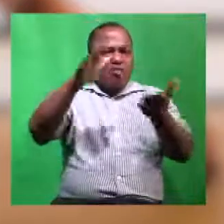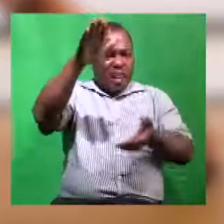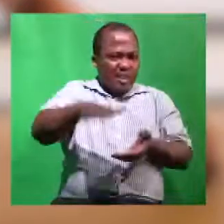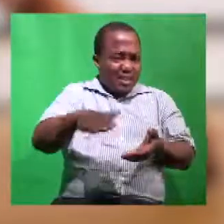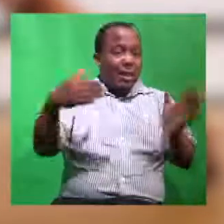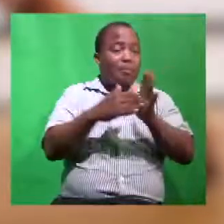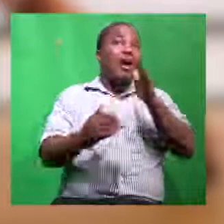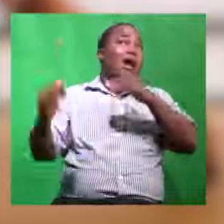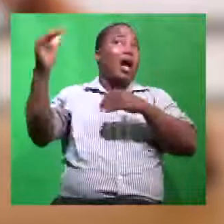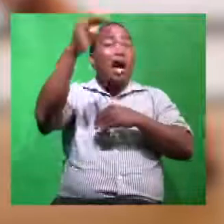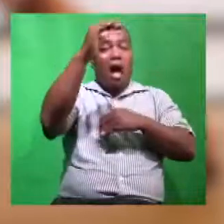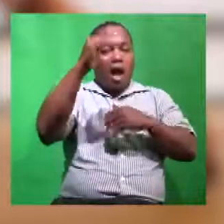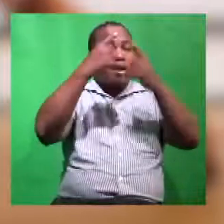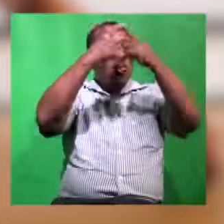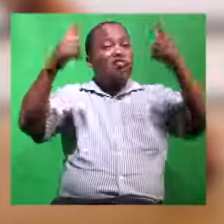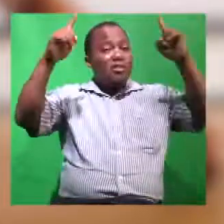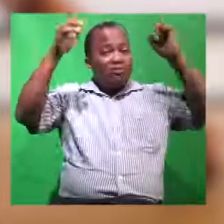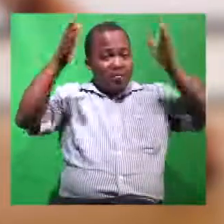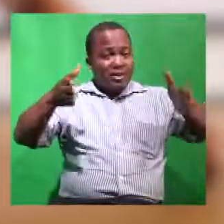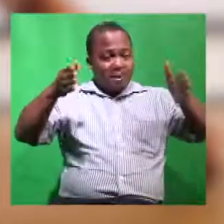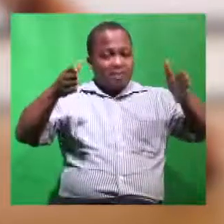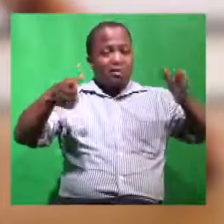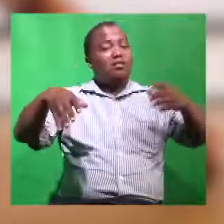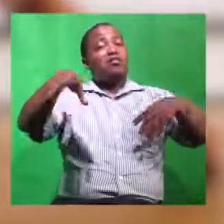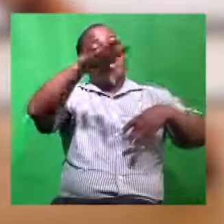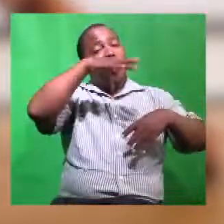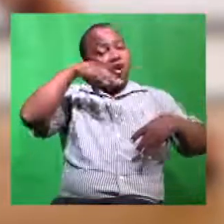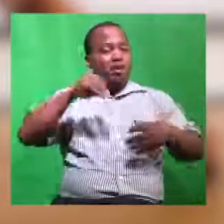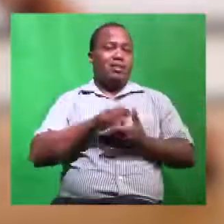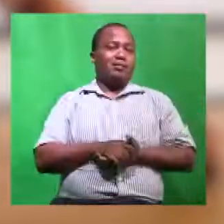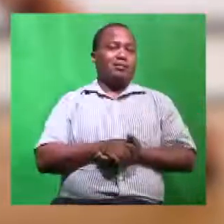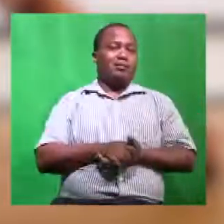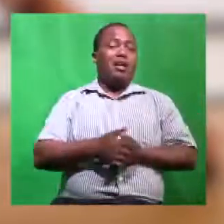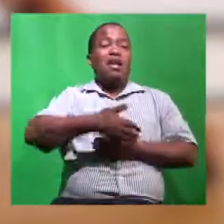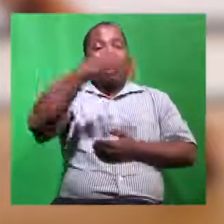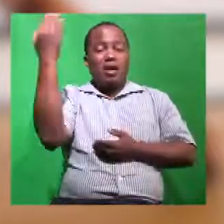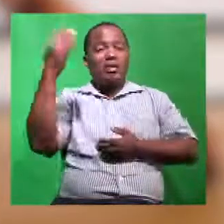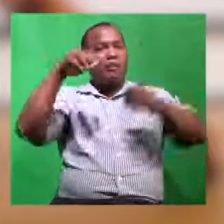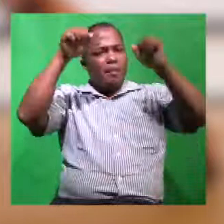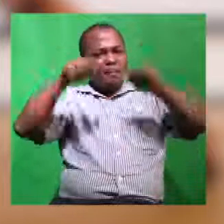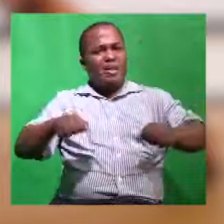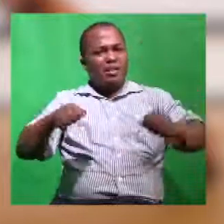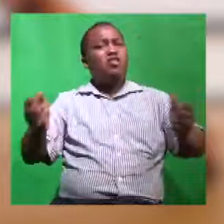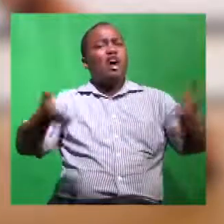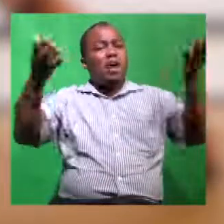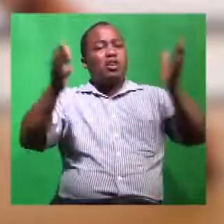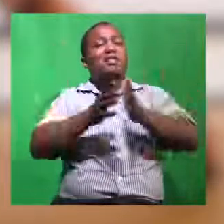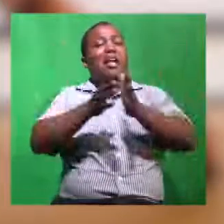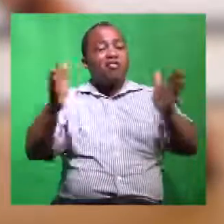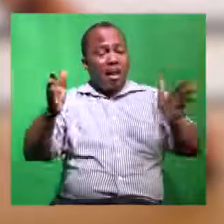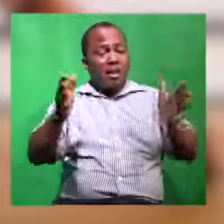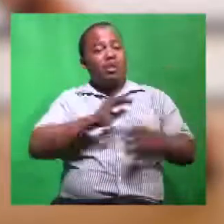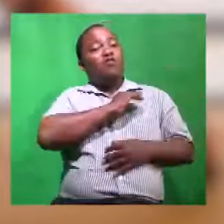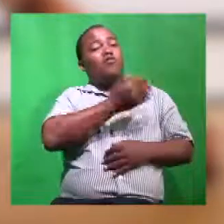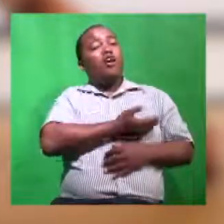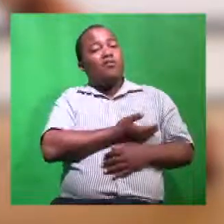in the higher level, such as universities, colleges, or whatever. And the government has to increase opportunity also